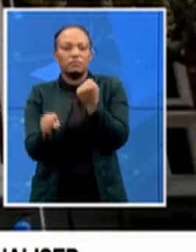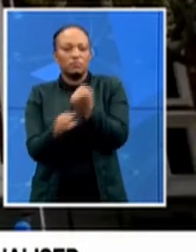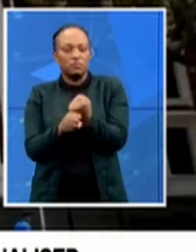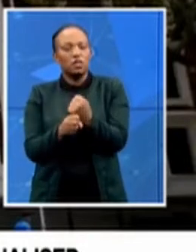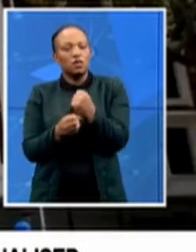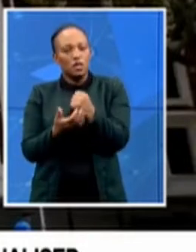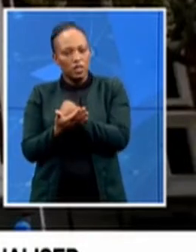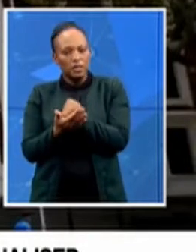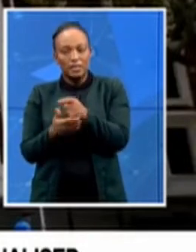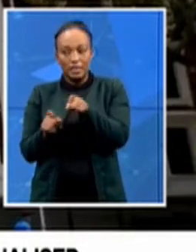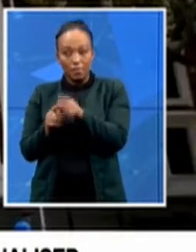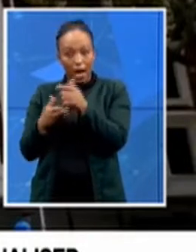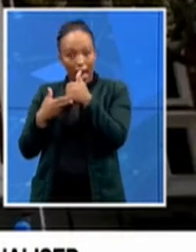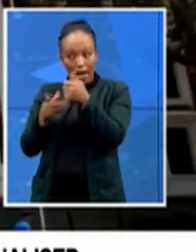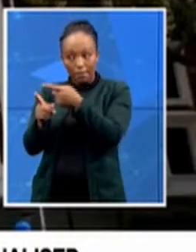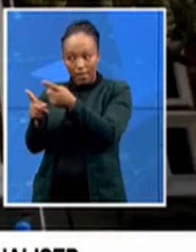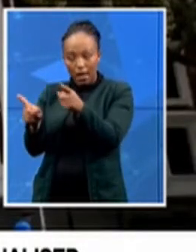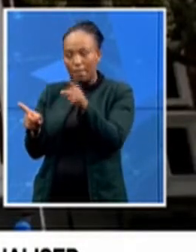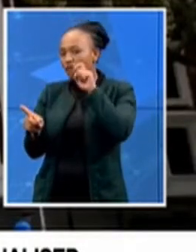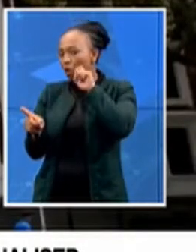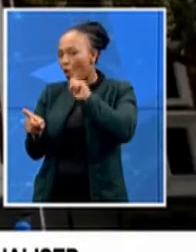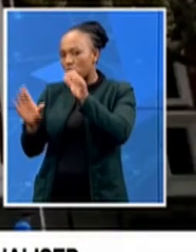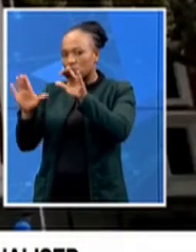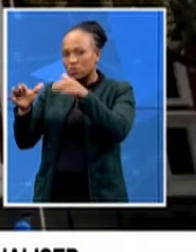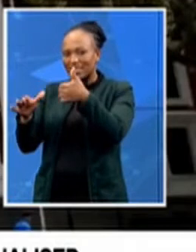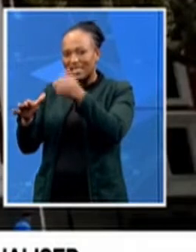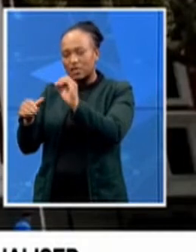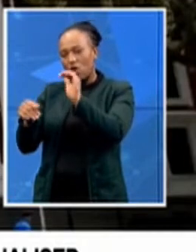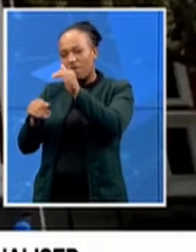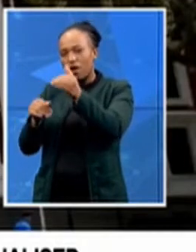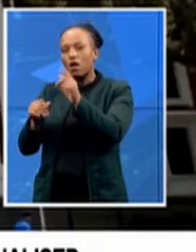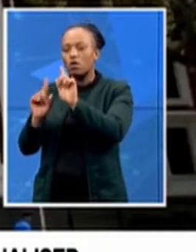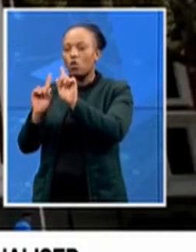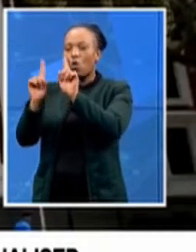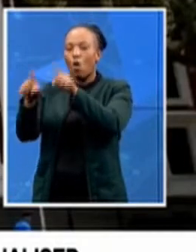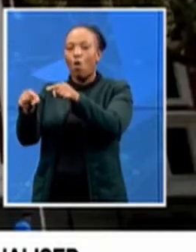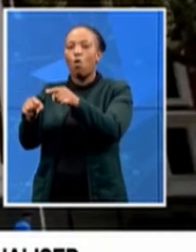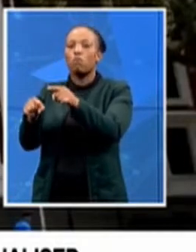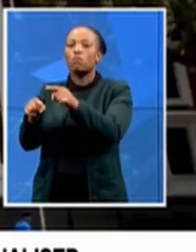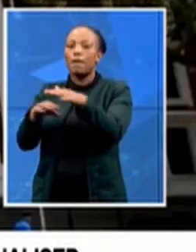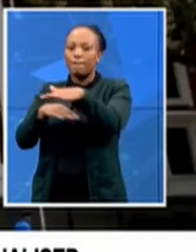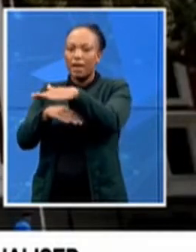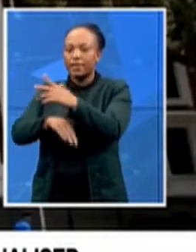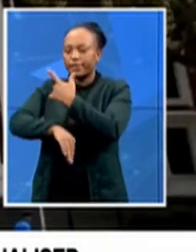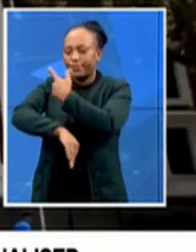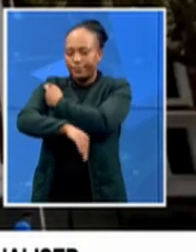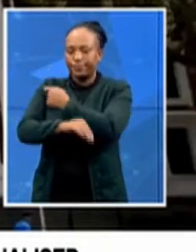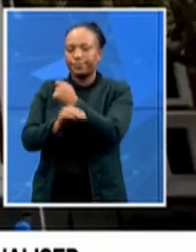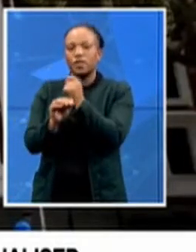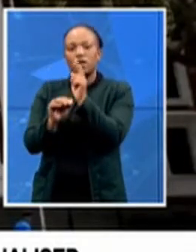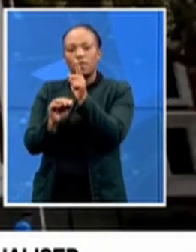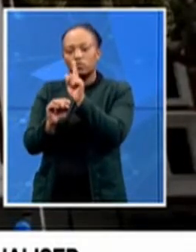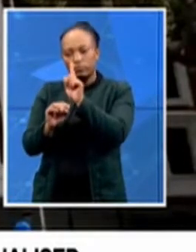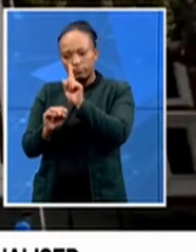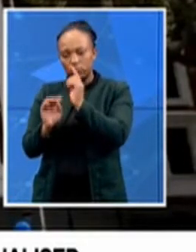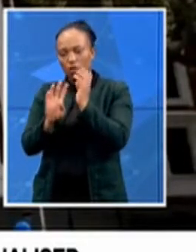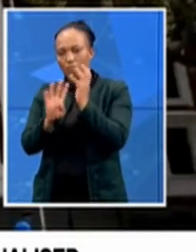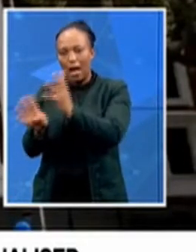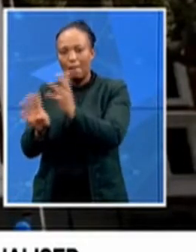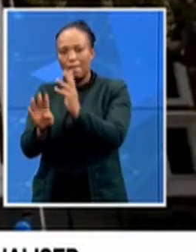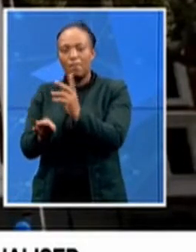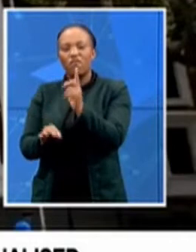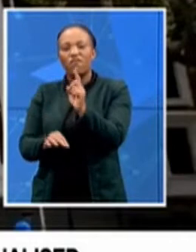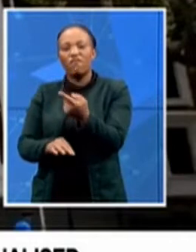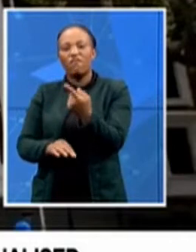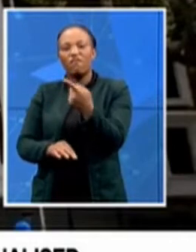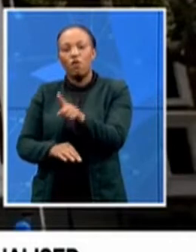mo mafelong a meento re tswele pele go enta re kwele gape le gore batho ba belaela ka gore